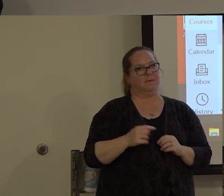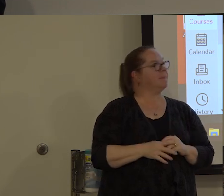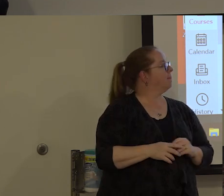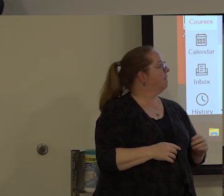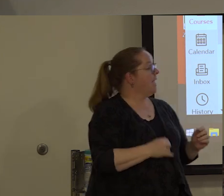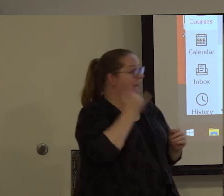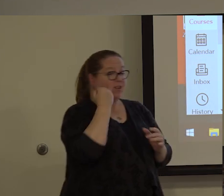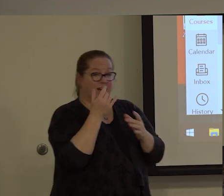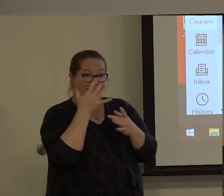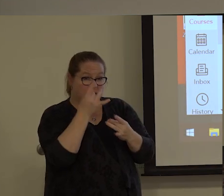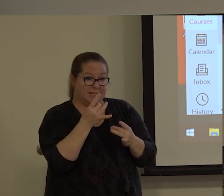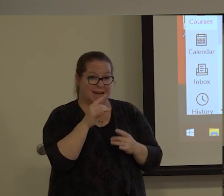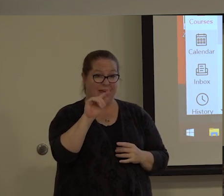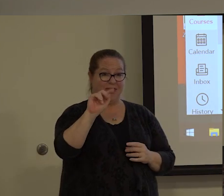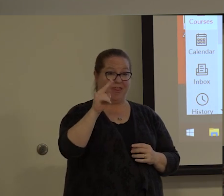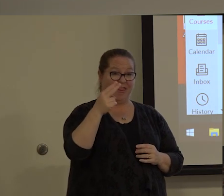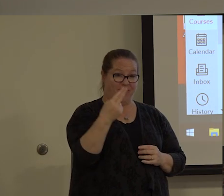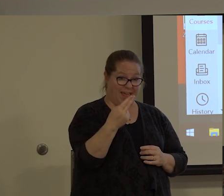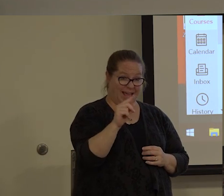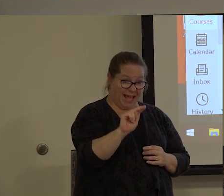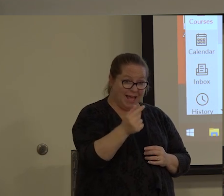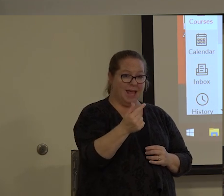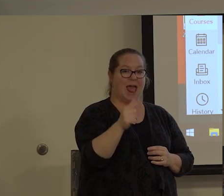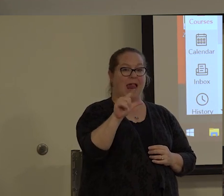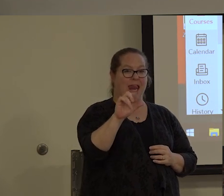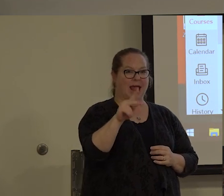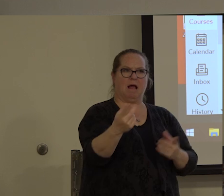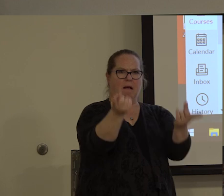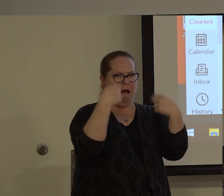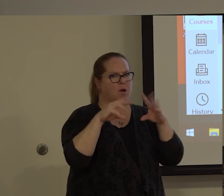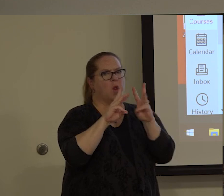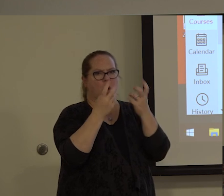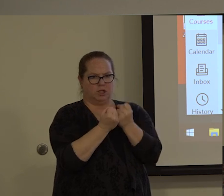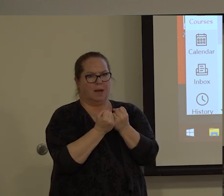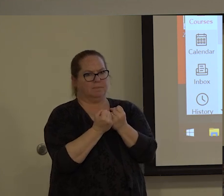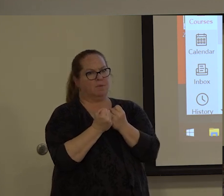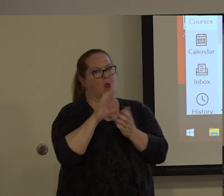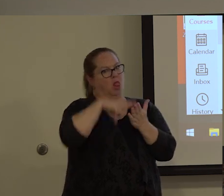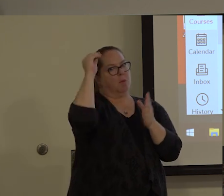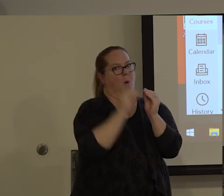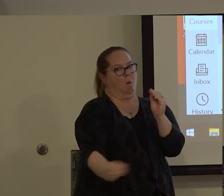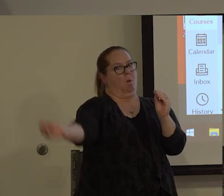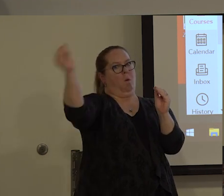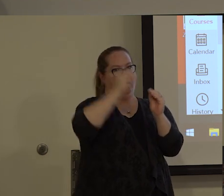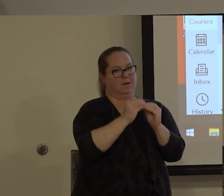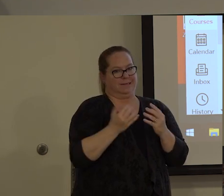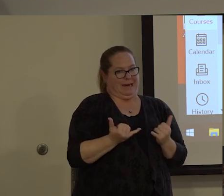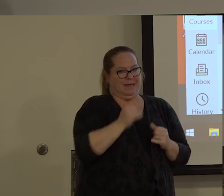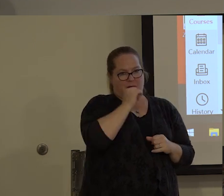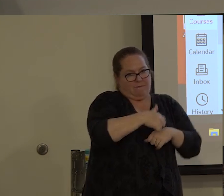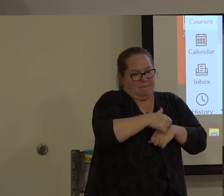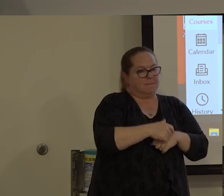So yeah, if you're interested in ThingLink, come to the workshop, join the course, and learn a whole bunch more because I don't have time right now. This I wanted to